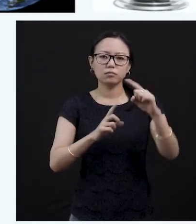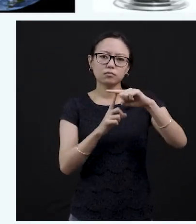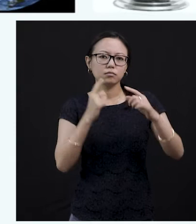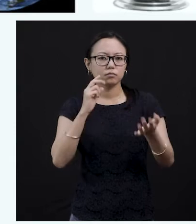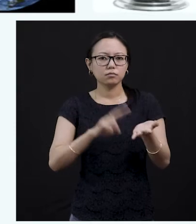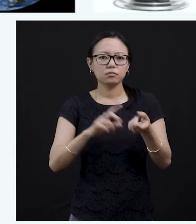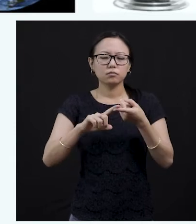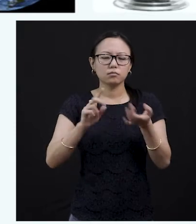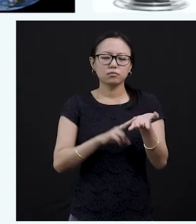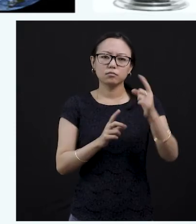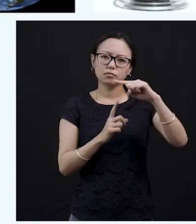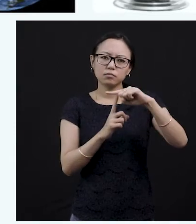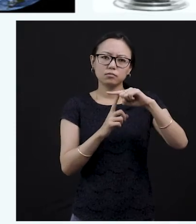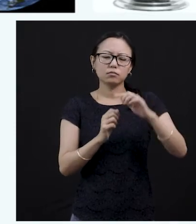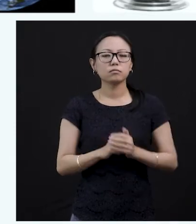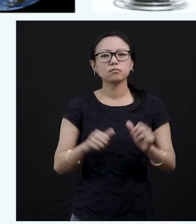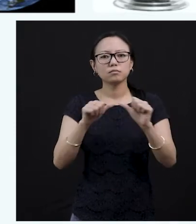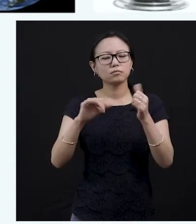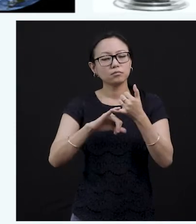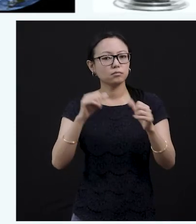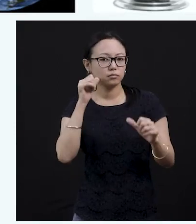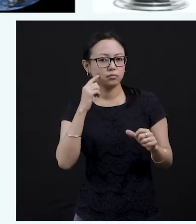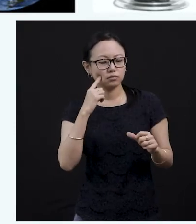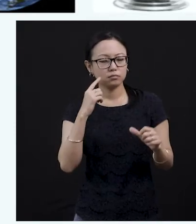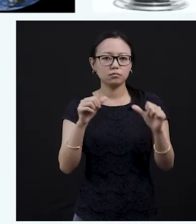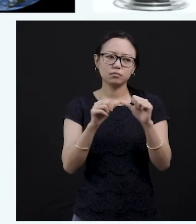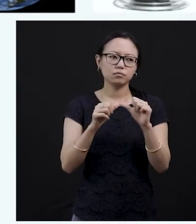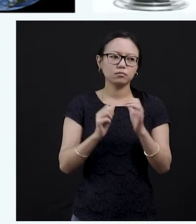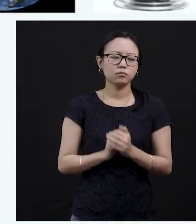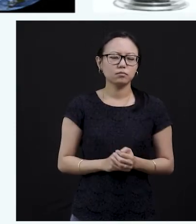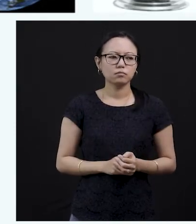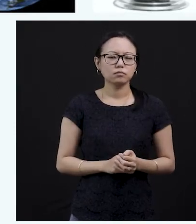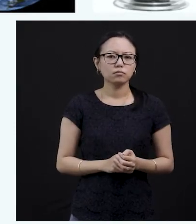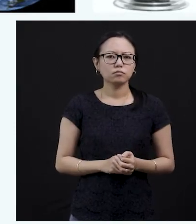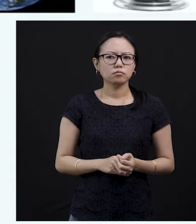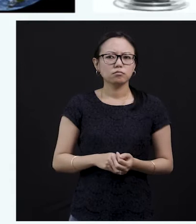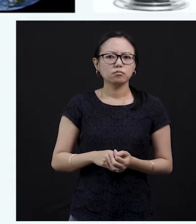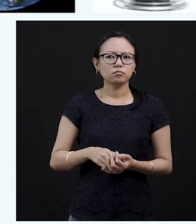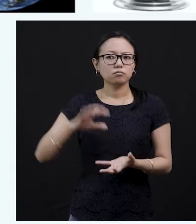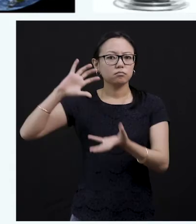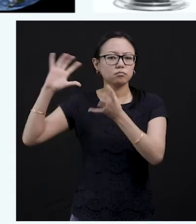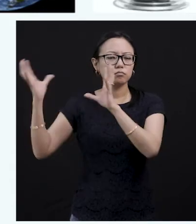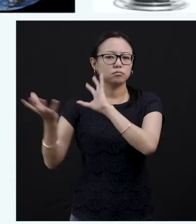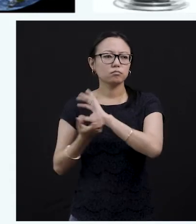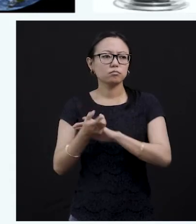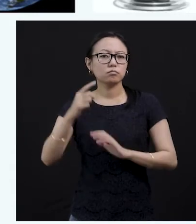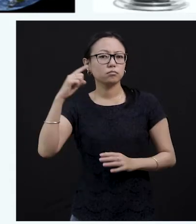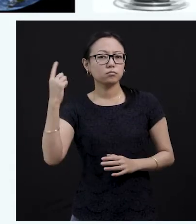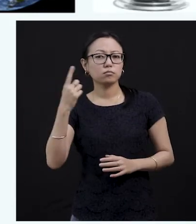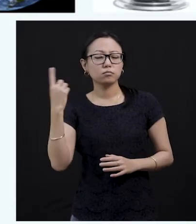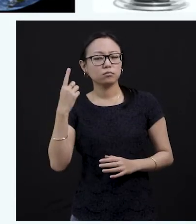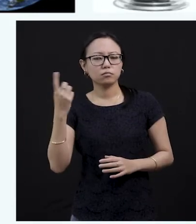Then we talked about the Earth. The Earth is the only planet out of these 8 planets